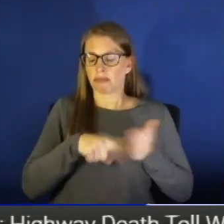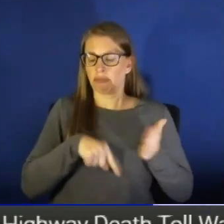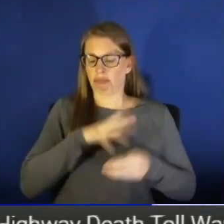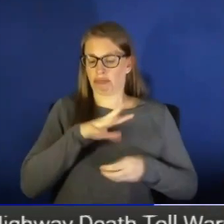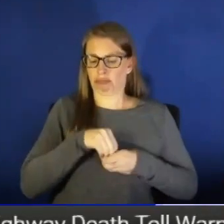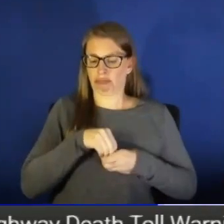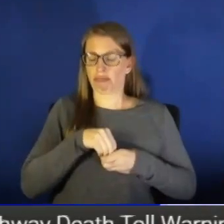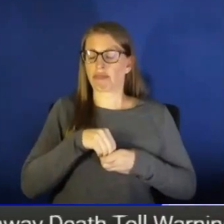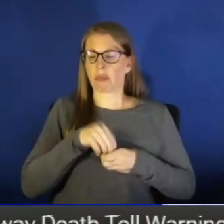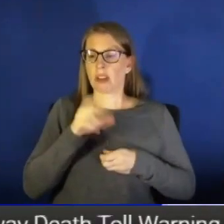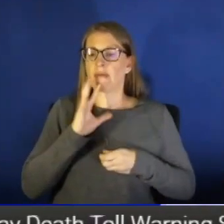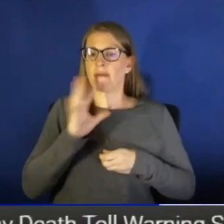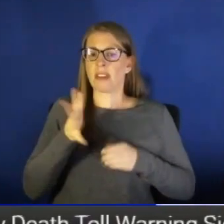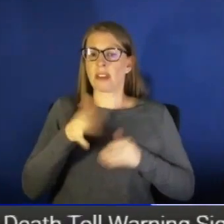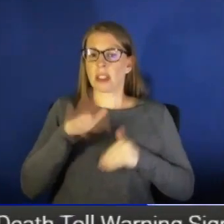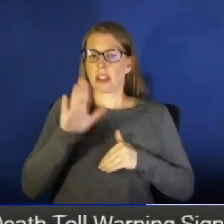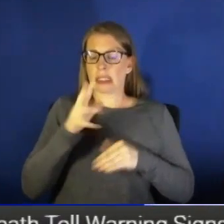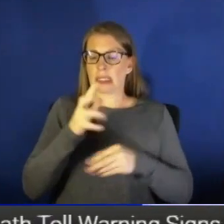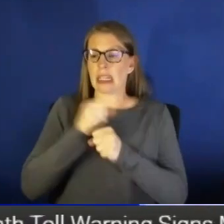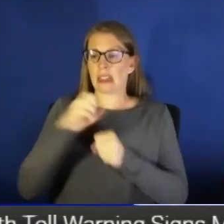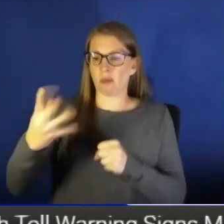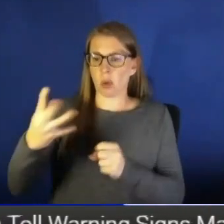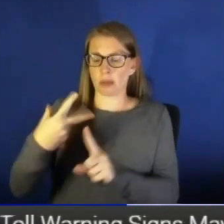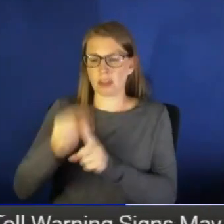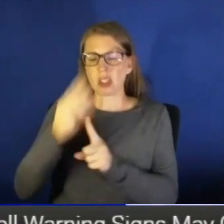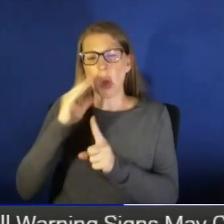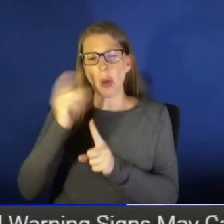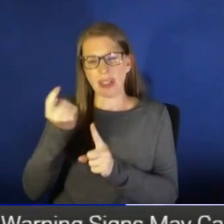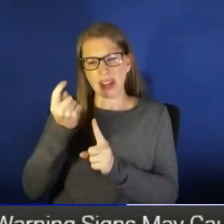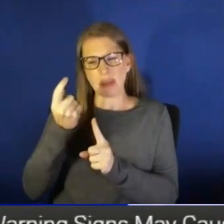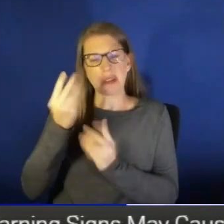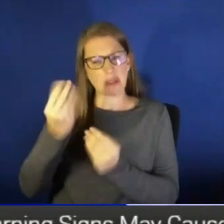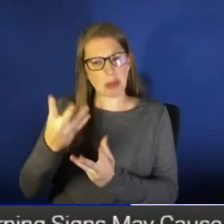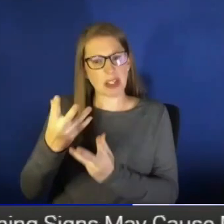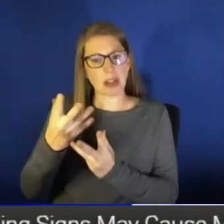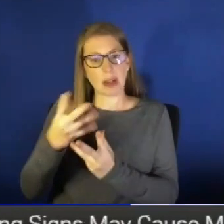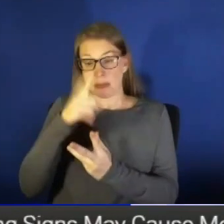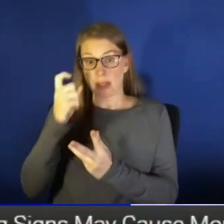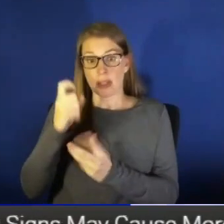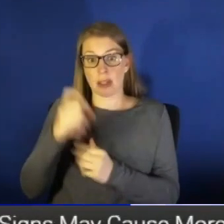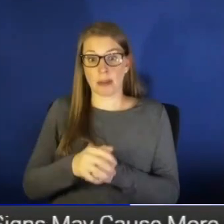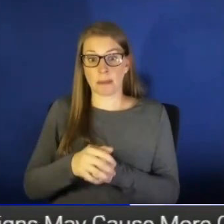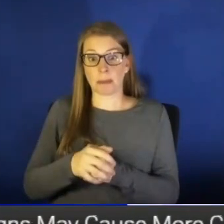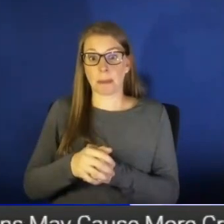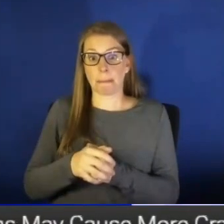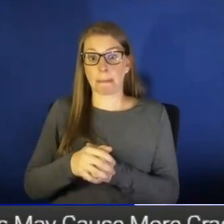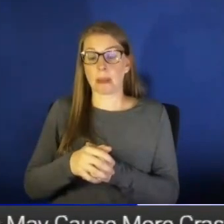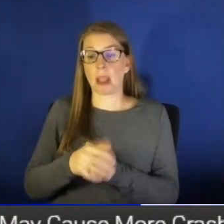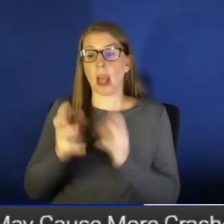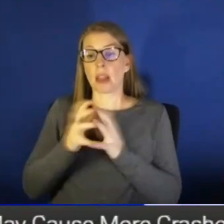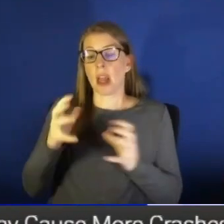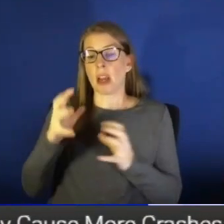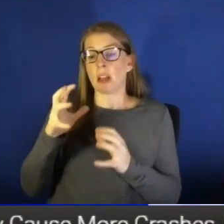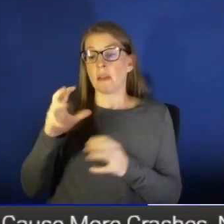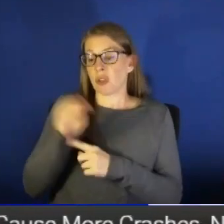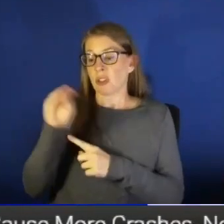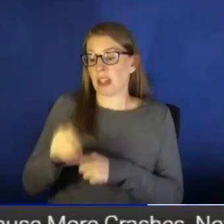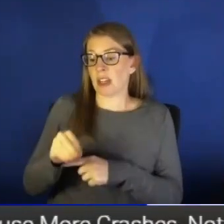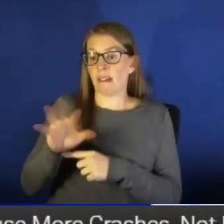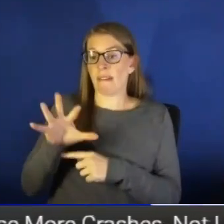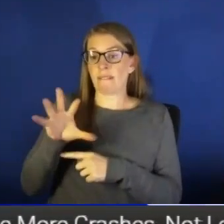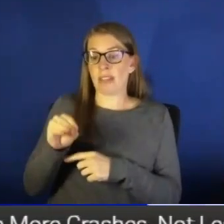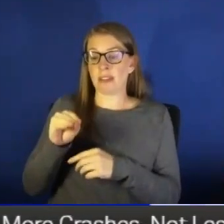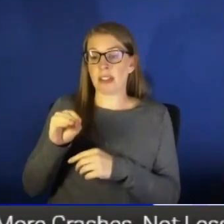and above getting that 4th dose is because a large percentage of that population, 50 and above, continue to have those